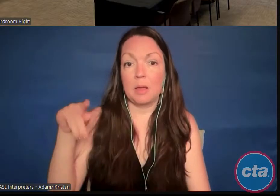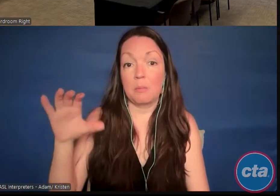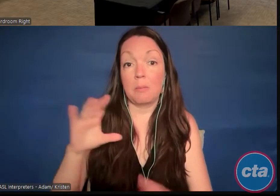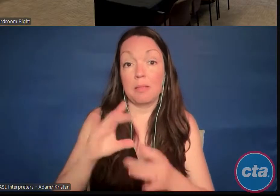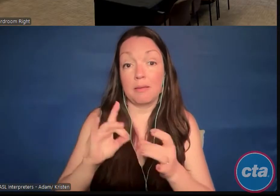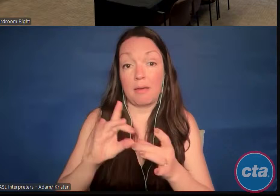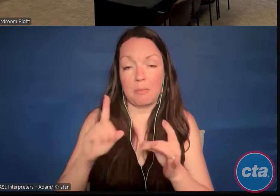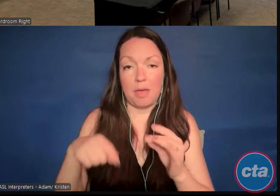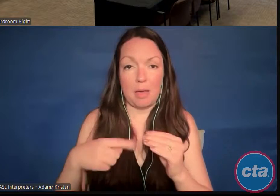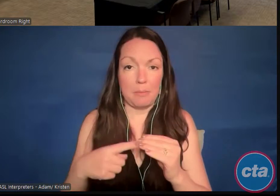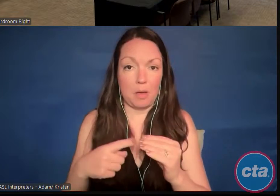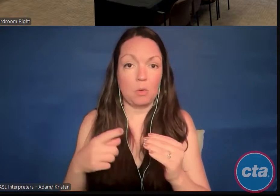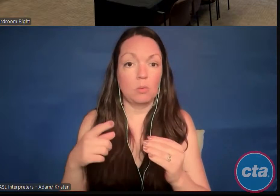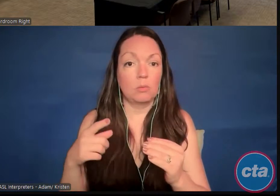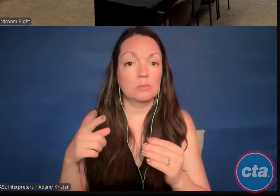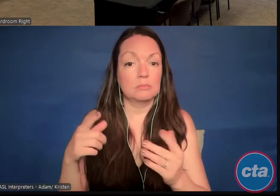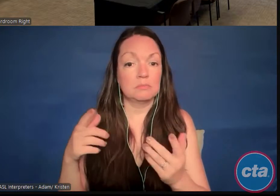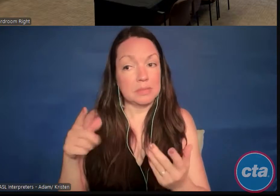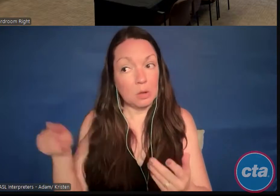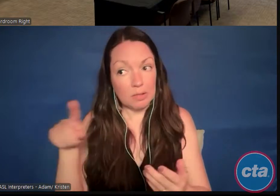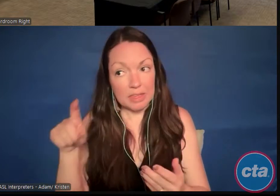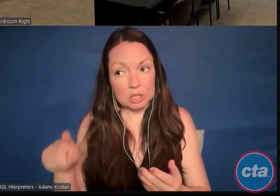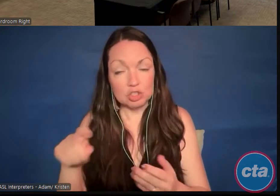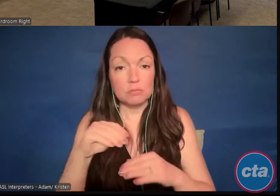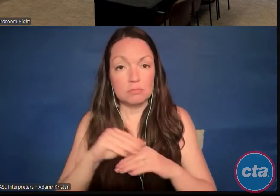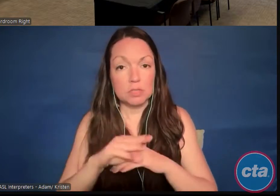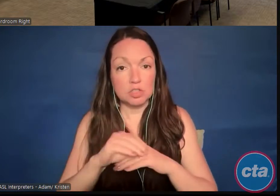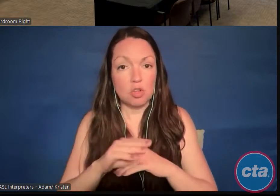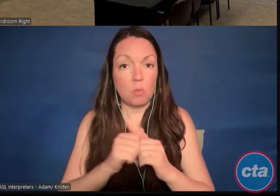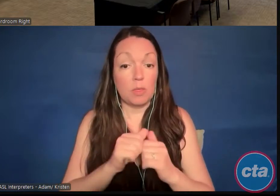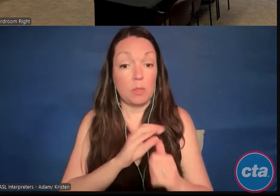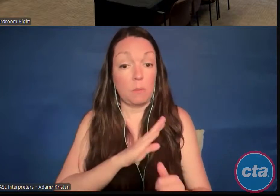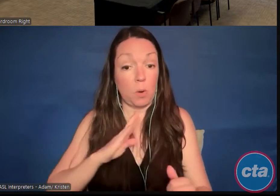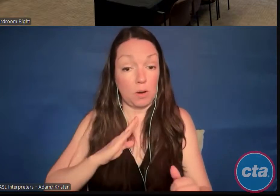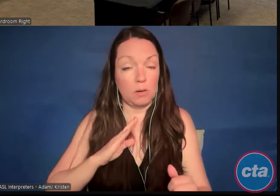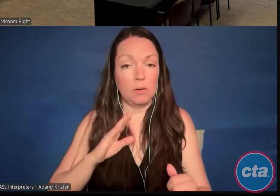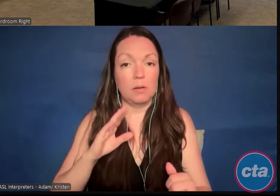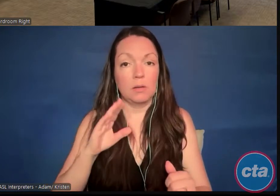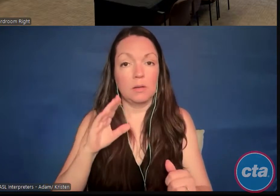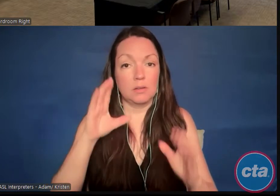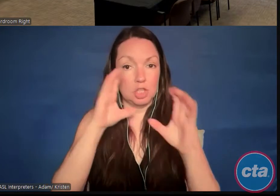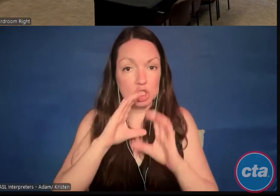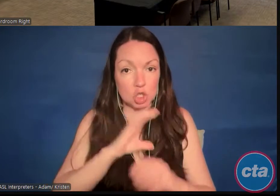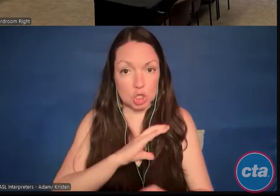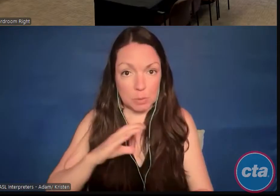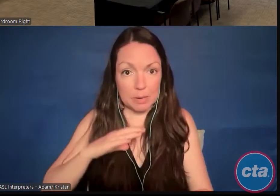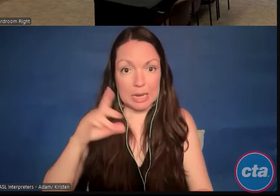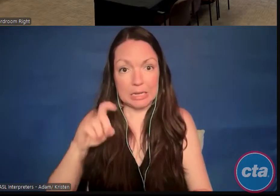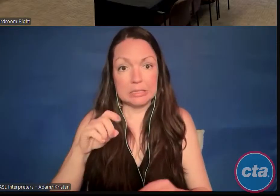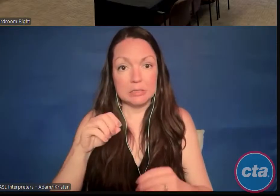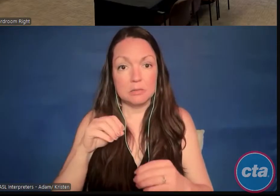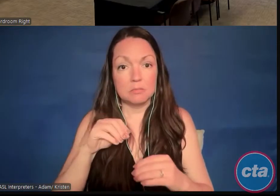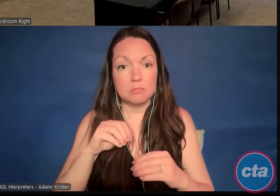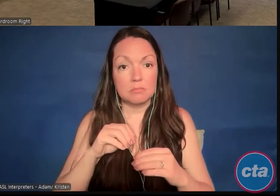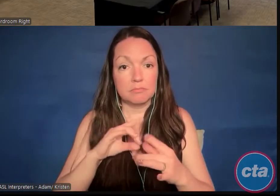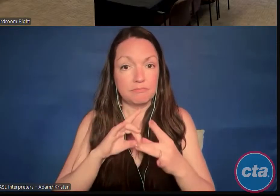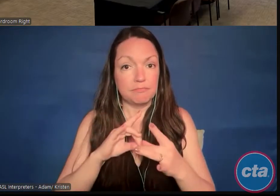about how they need to be like consulting the board and the search committee needs to be consulting with us. And